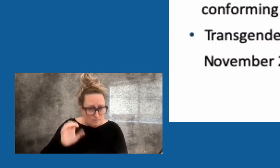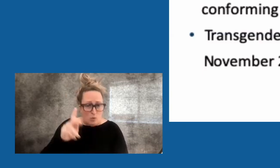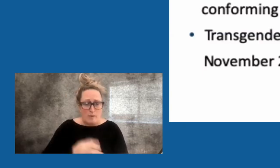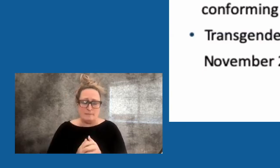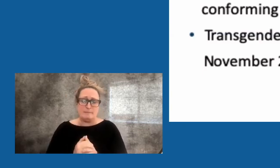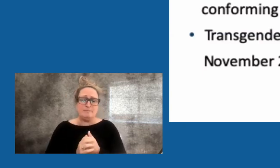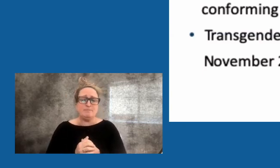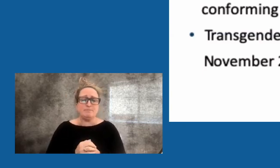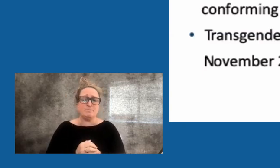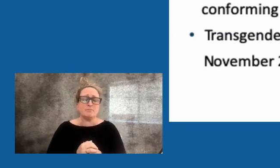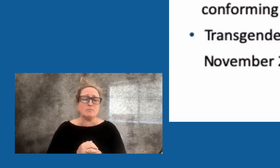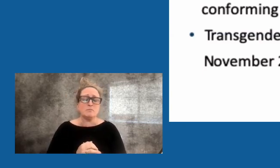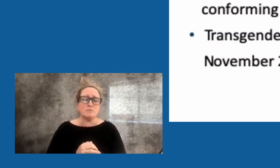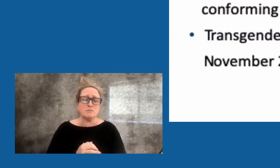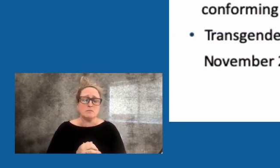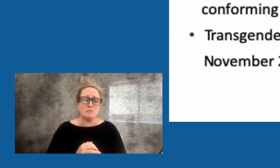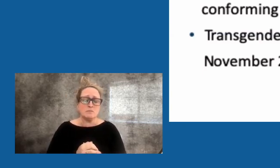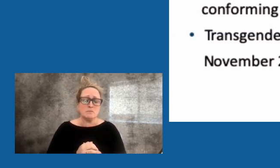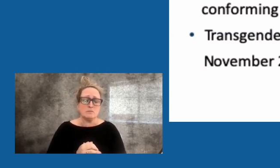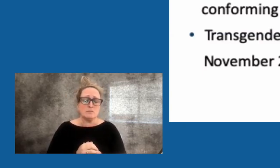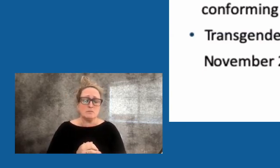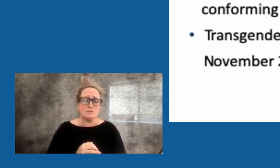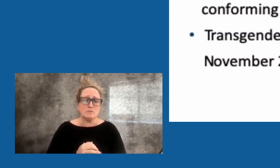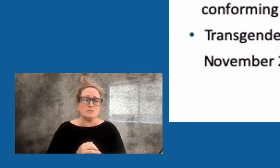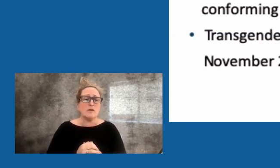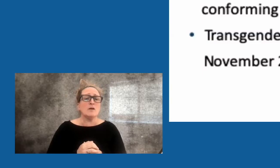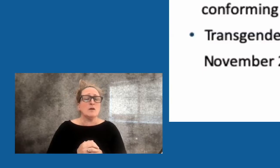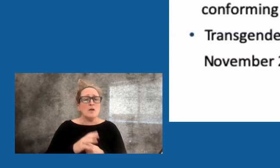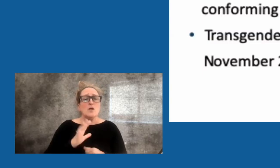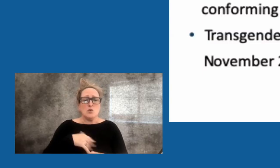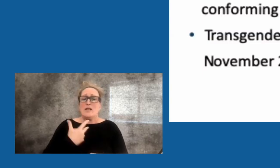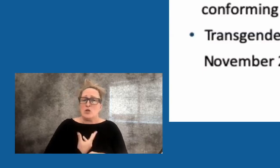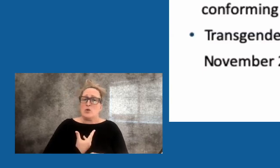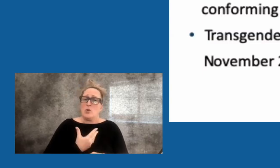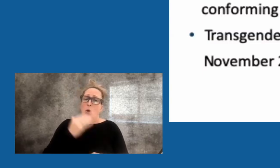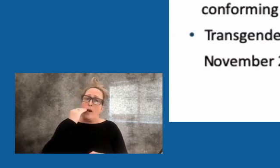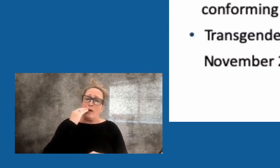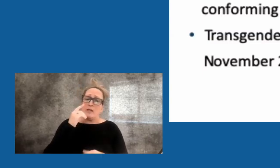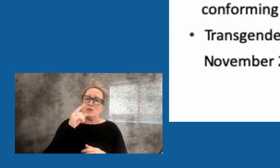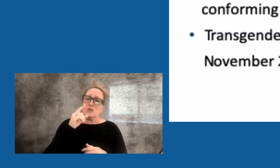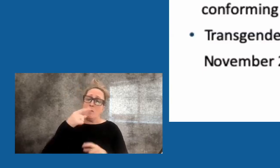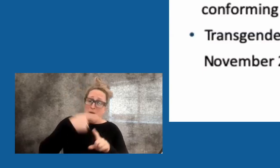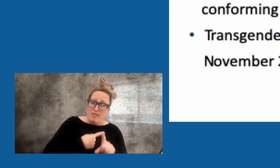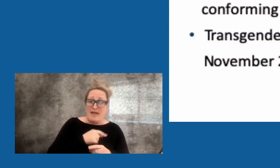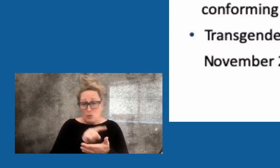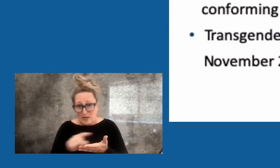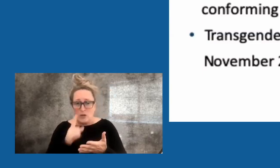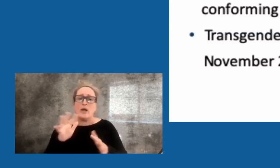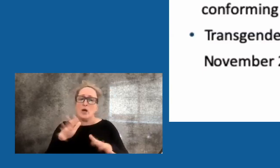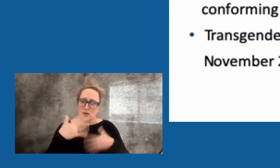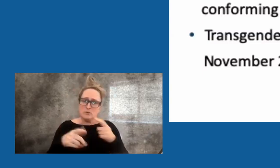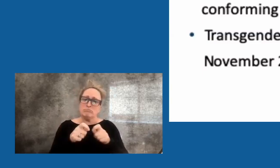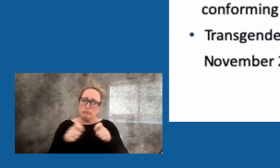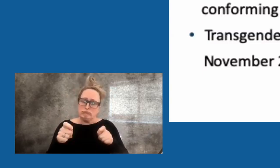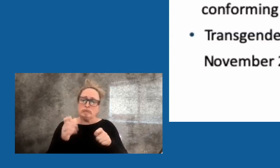So we are winding down Transgender Awareness Month and Transgender Awareness Week, which